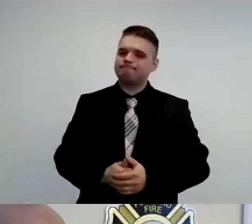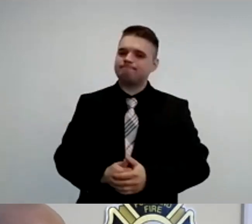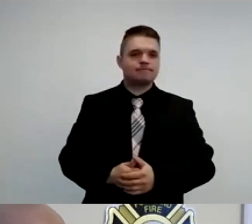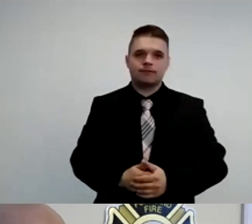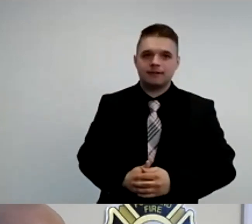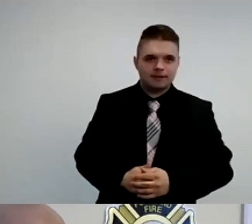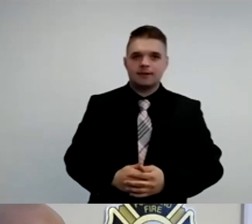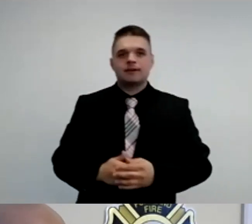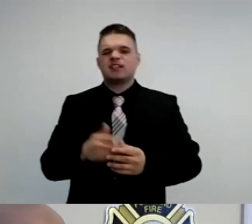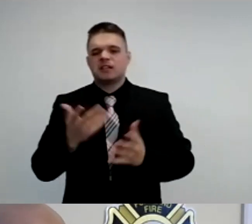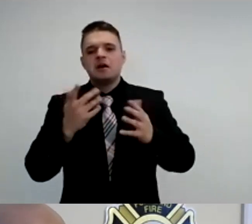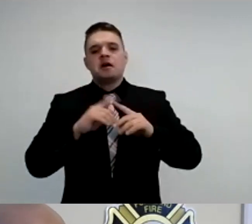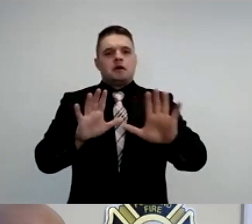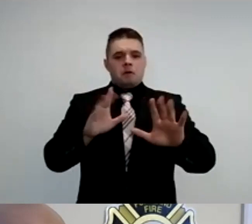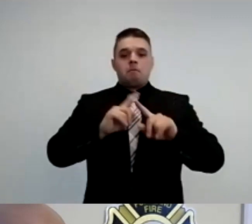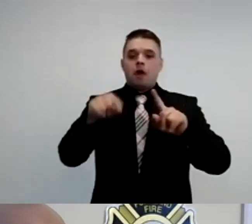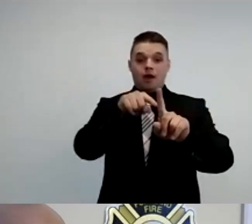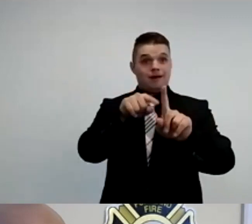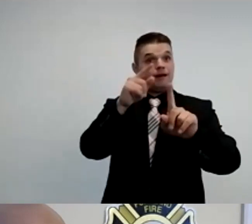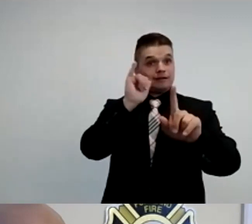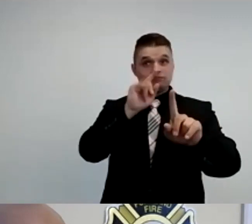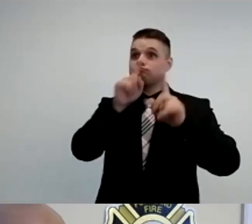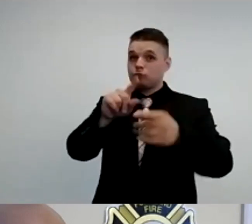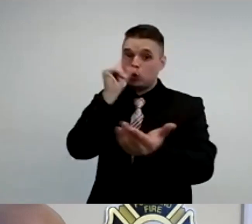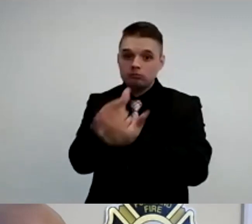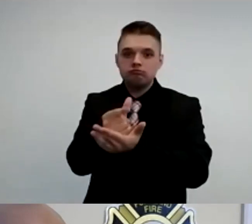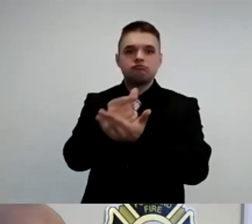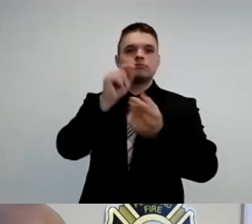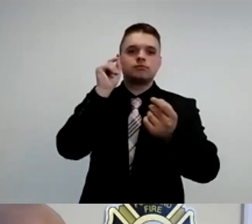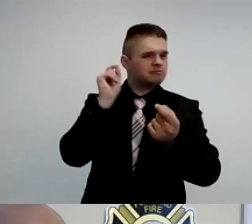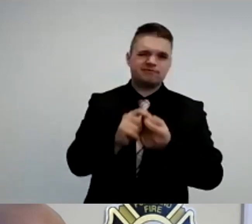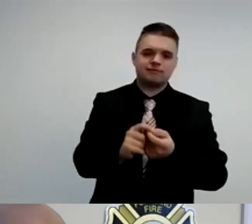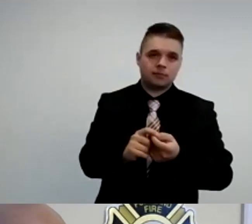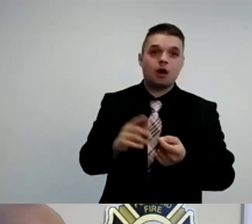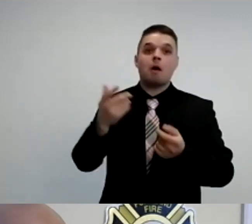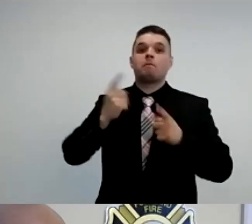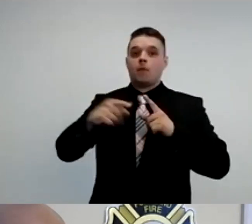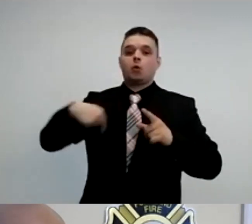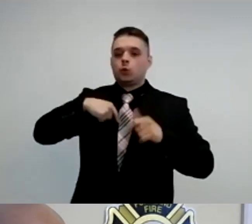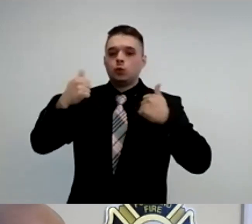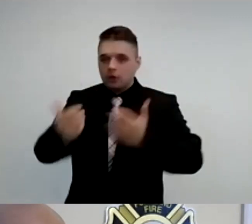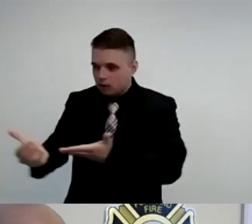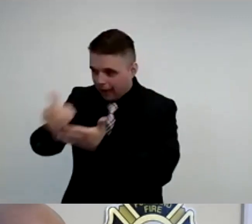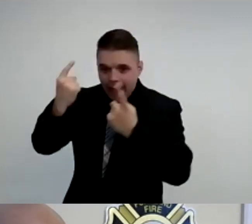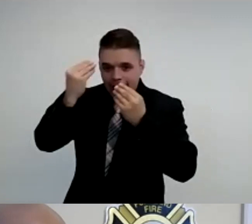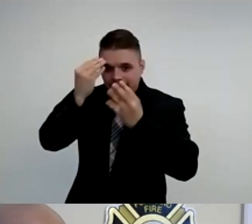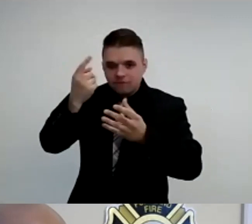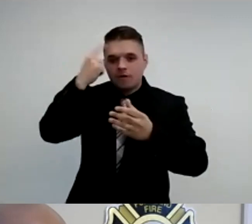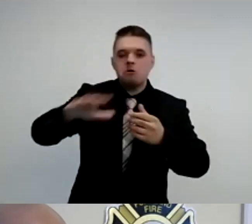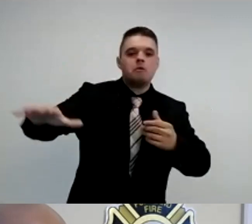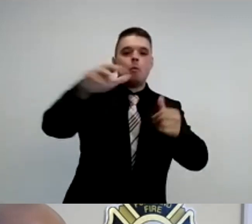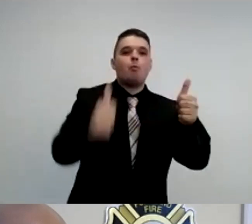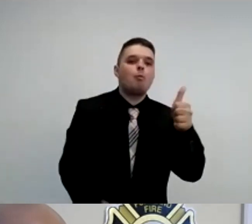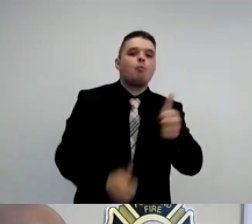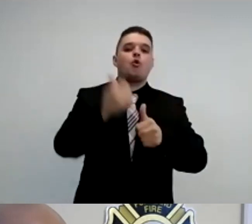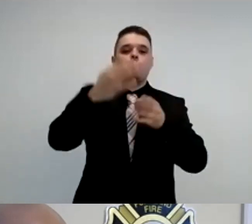of their fever. We think that it's going to capture most. So there are certainly stories about people who continue to test positive for